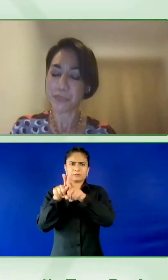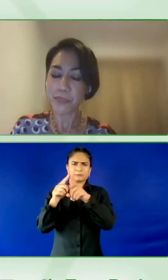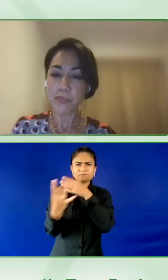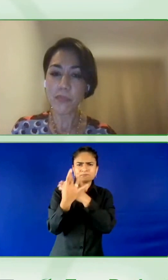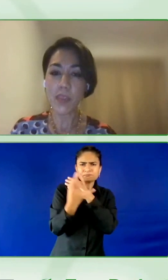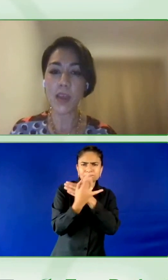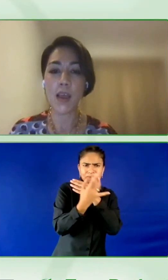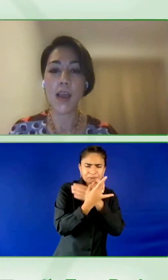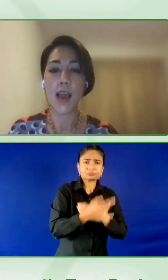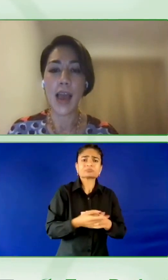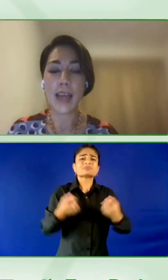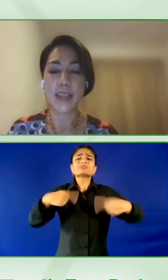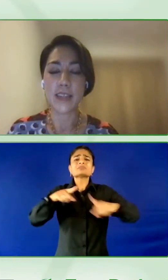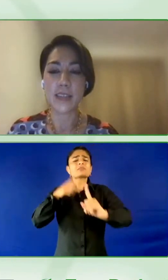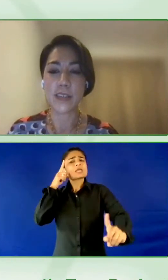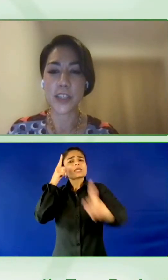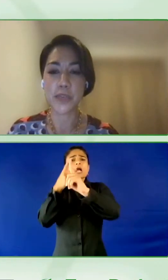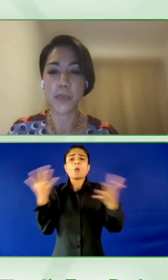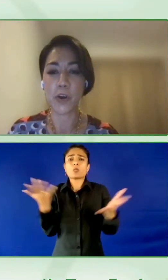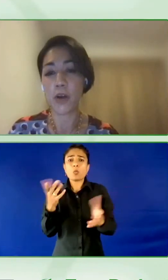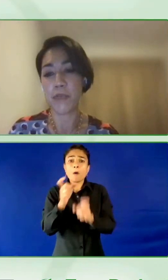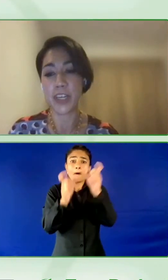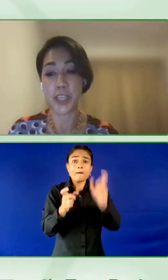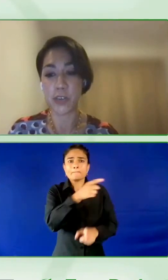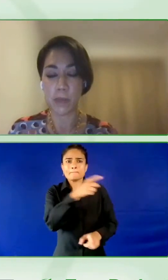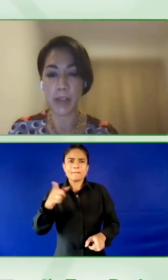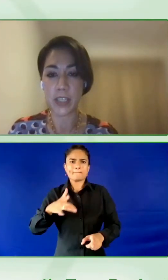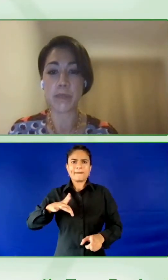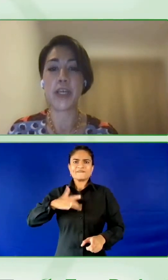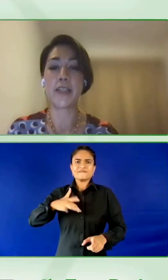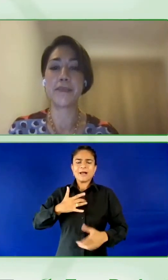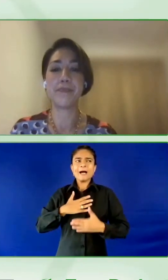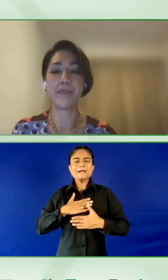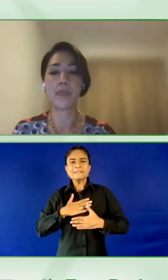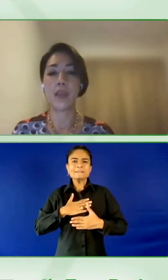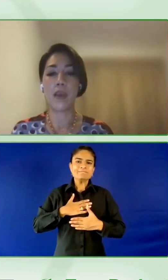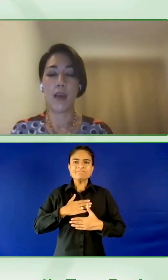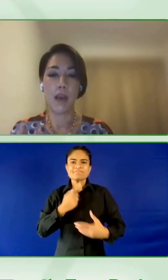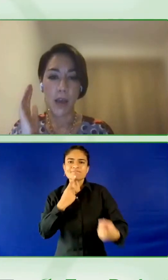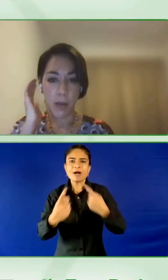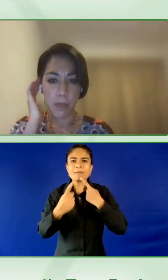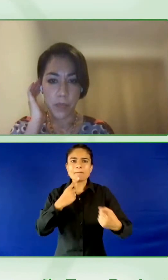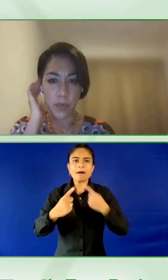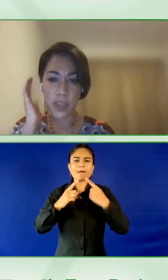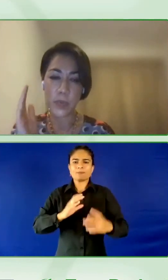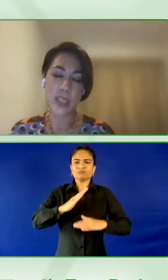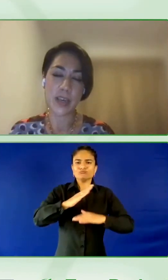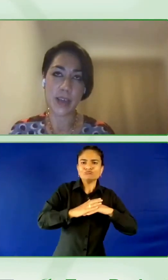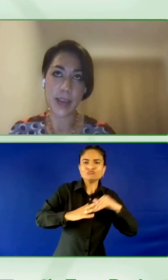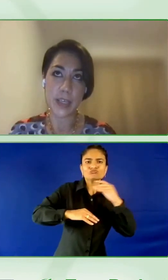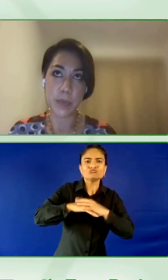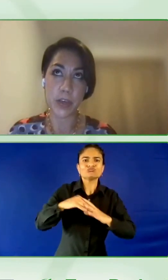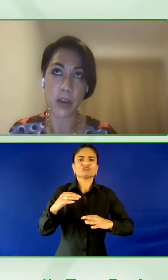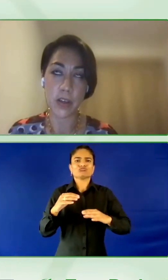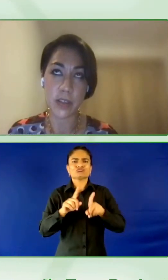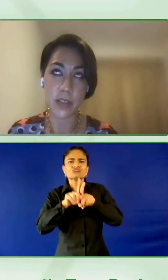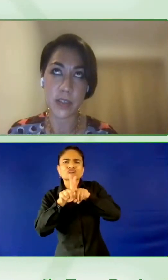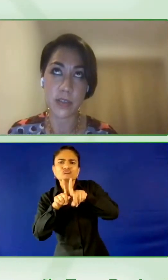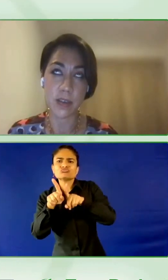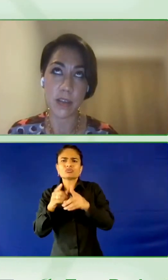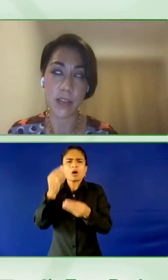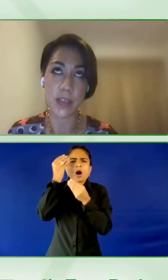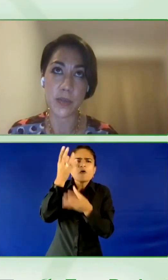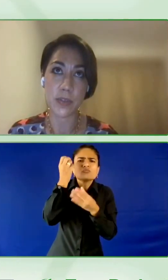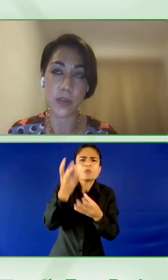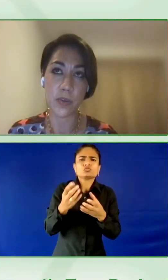in, and just to feel more confident in general about the subject. The reason we say that is